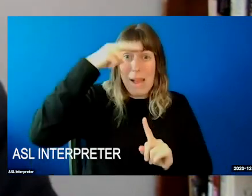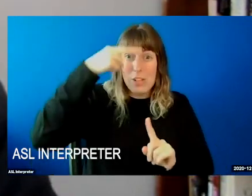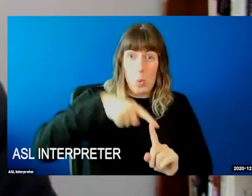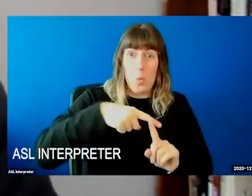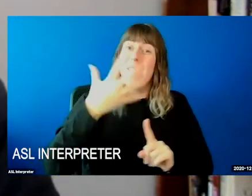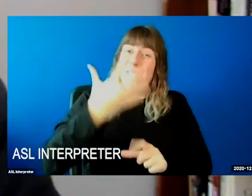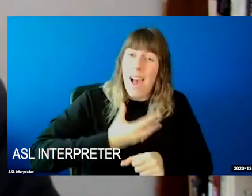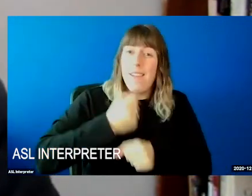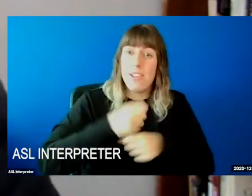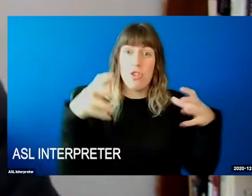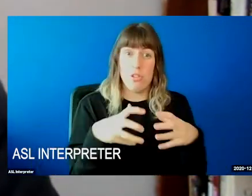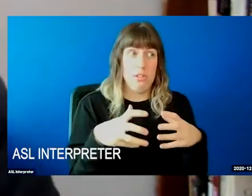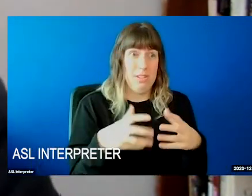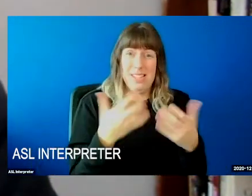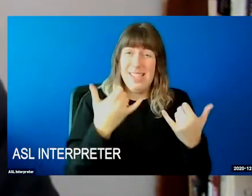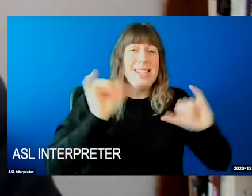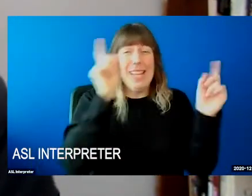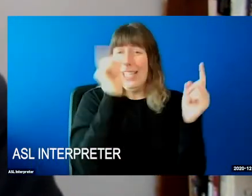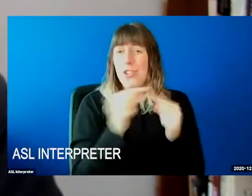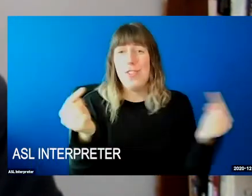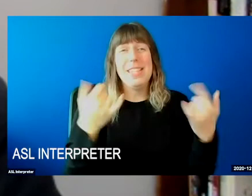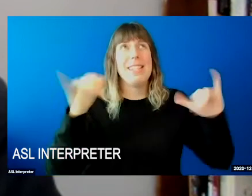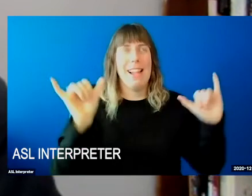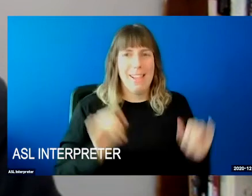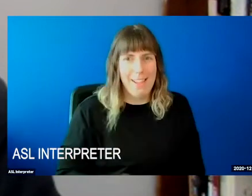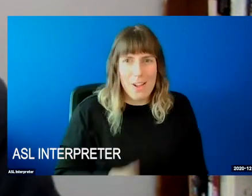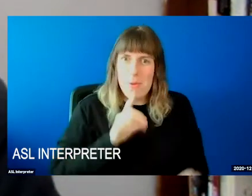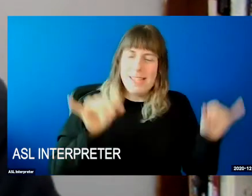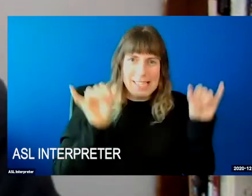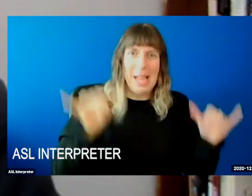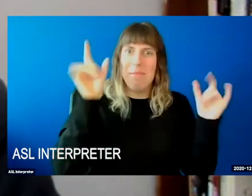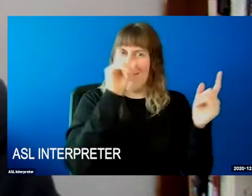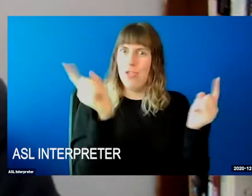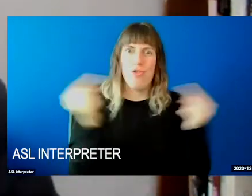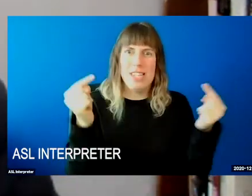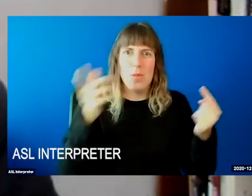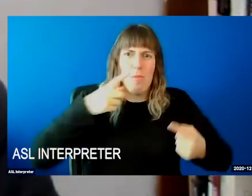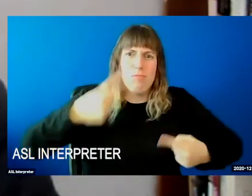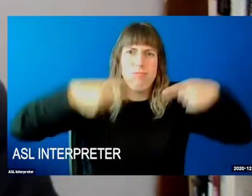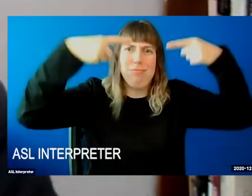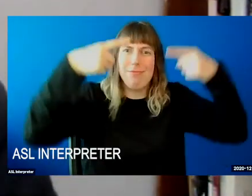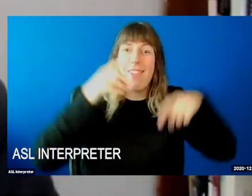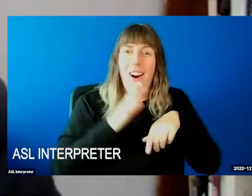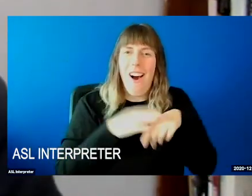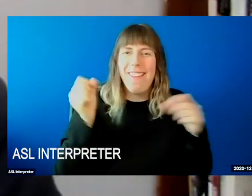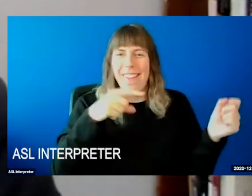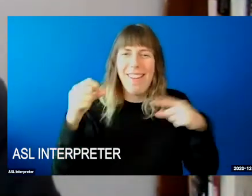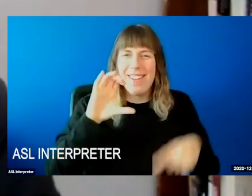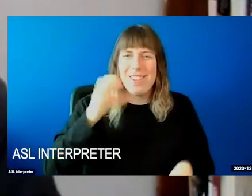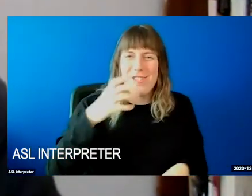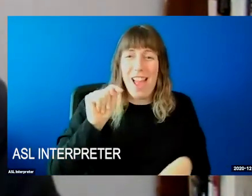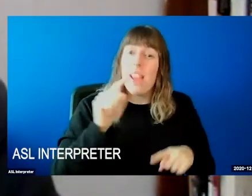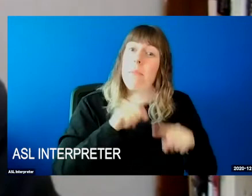5 years, they still disagree about almost the same things. They still have flame wars on the WhatsApp, but they